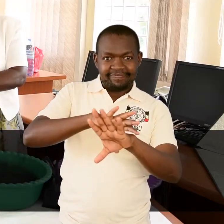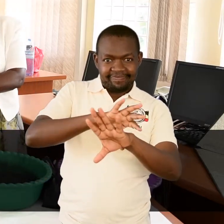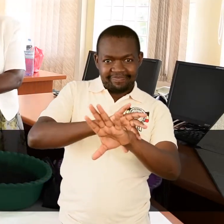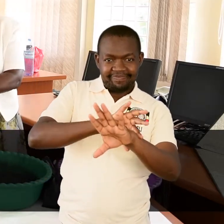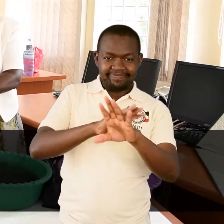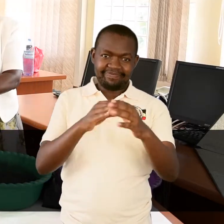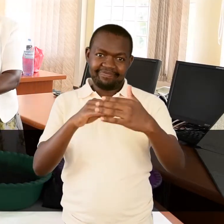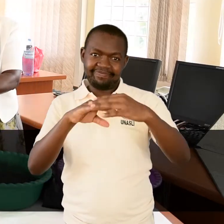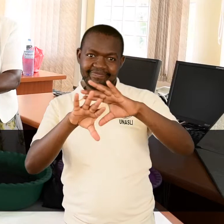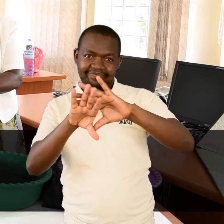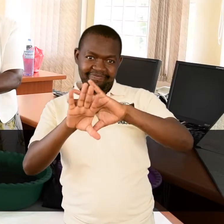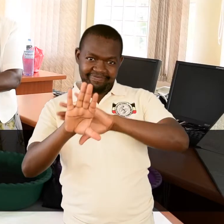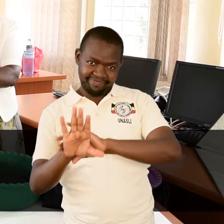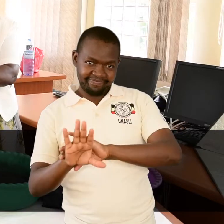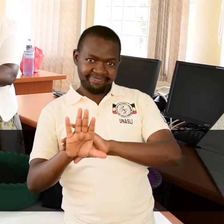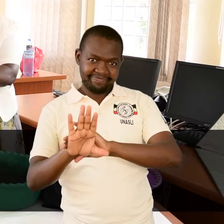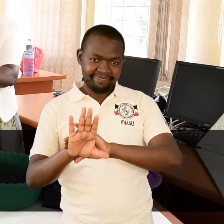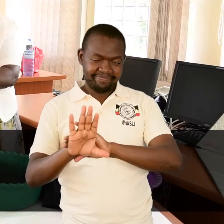gloves.